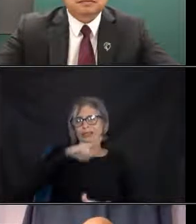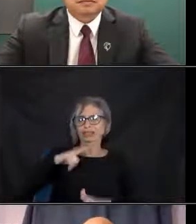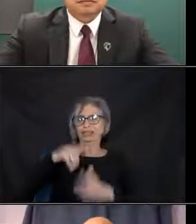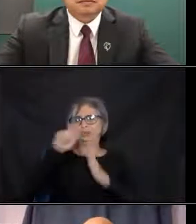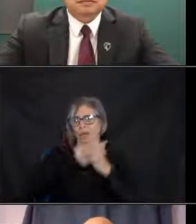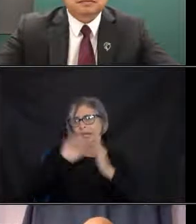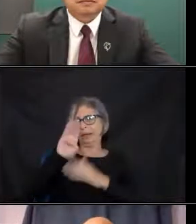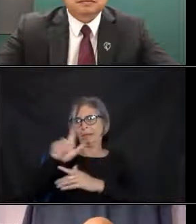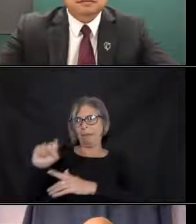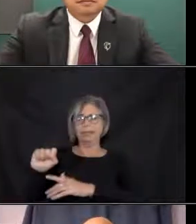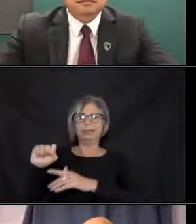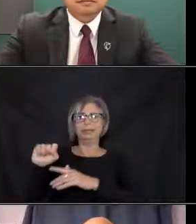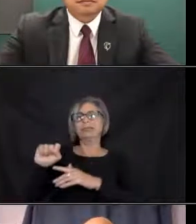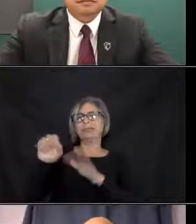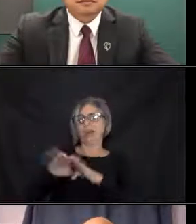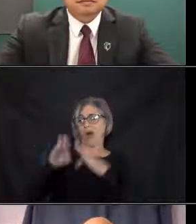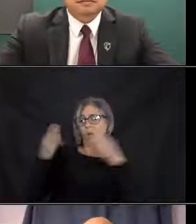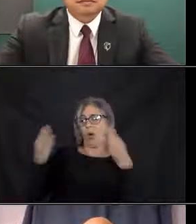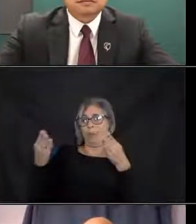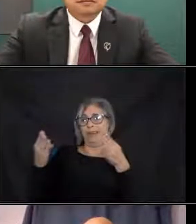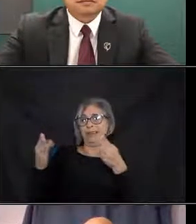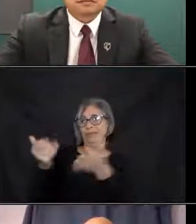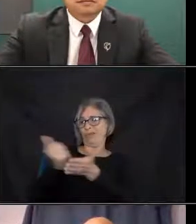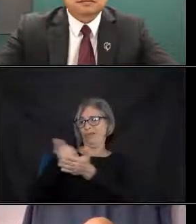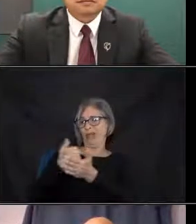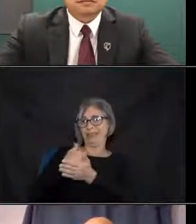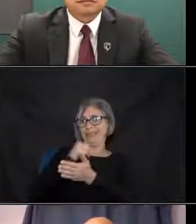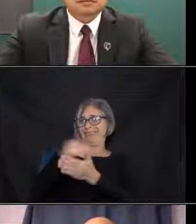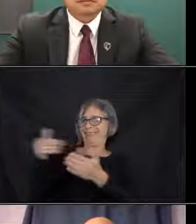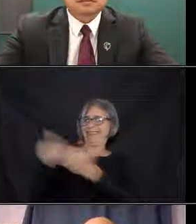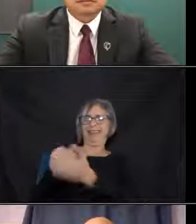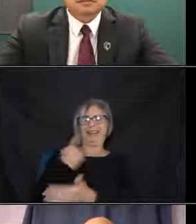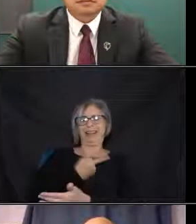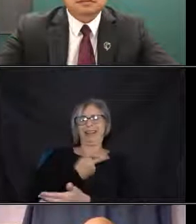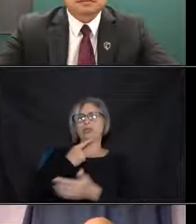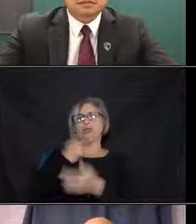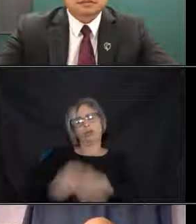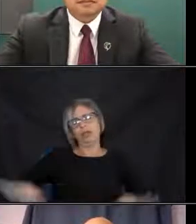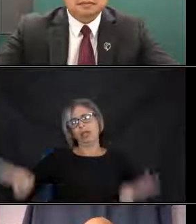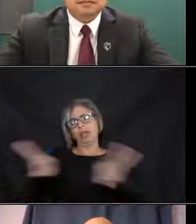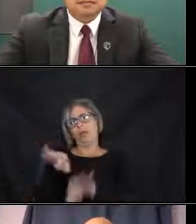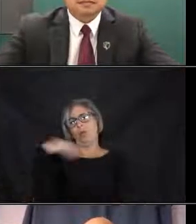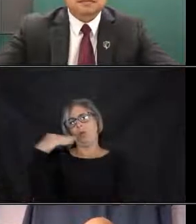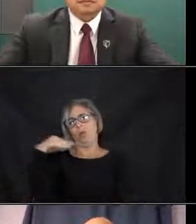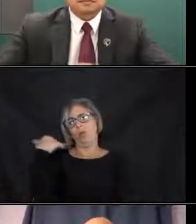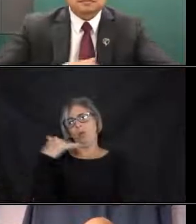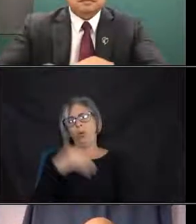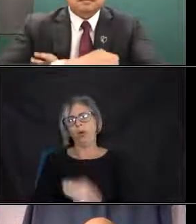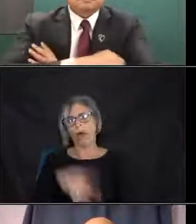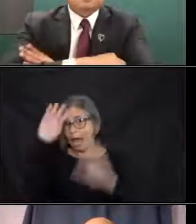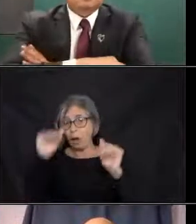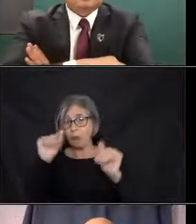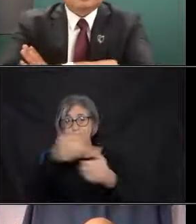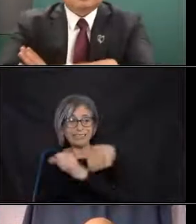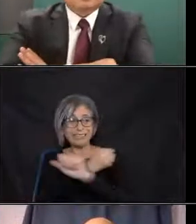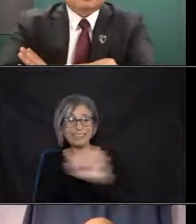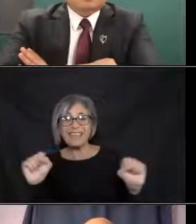bills for in our favor and not against us, I think is going to be very important. I hope everyone had a